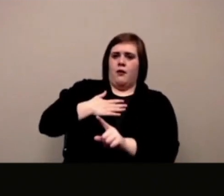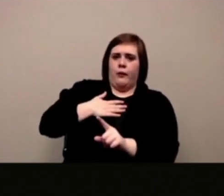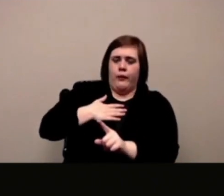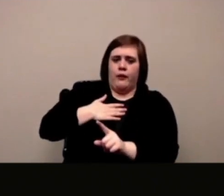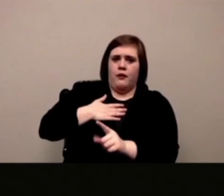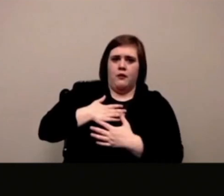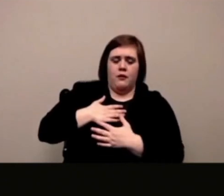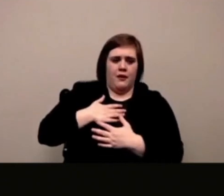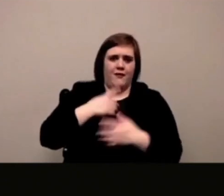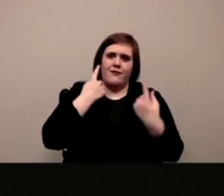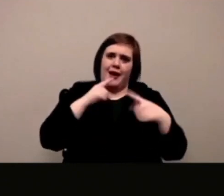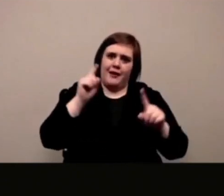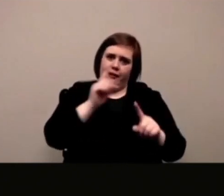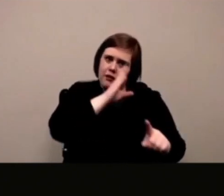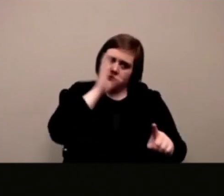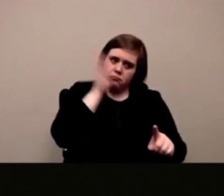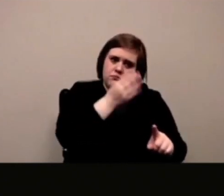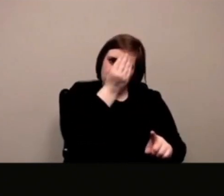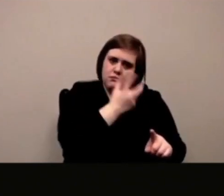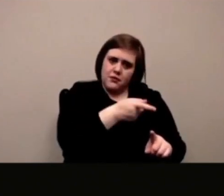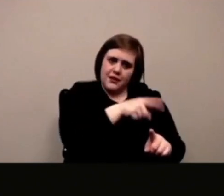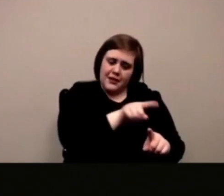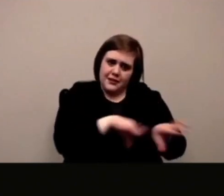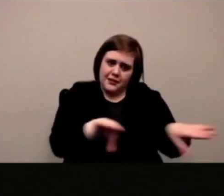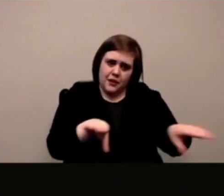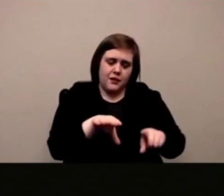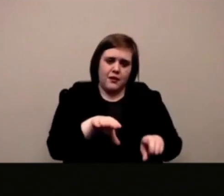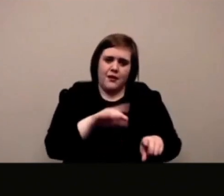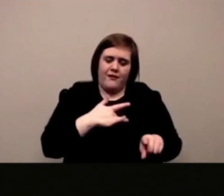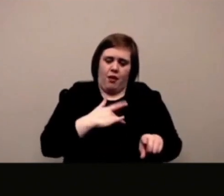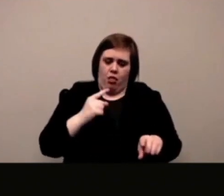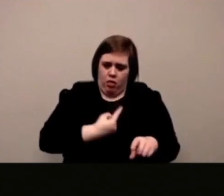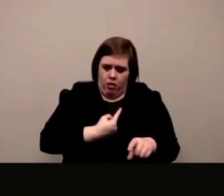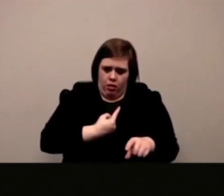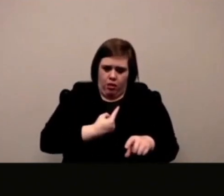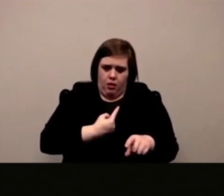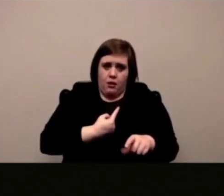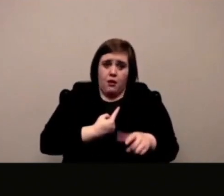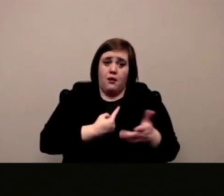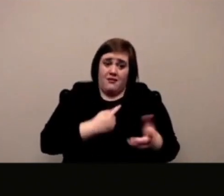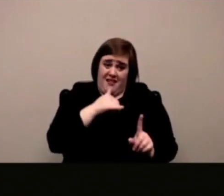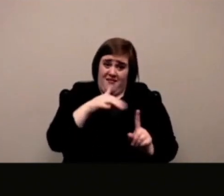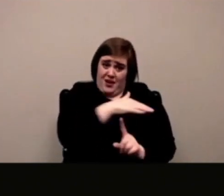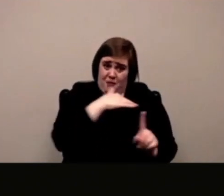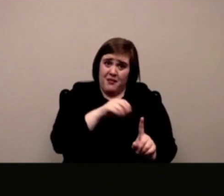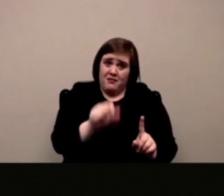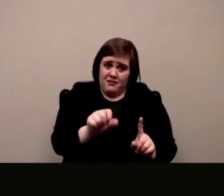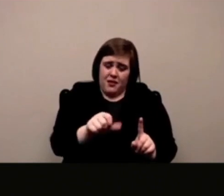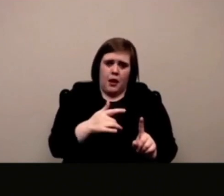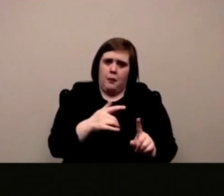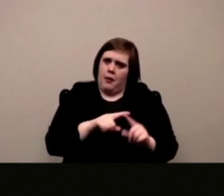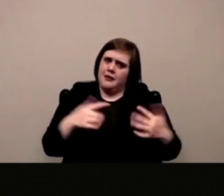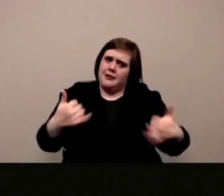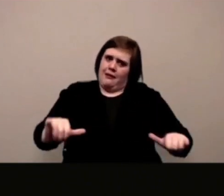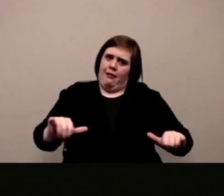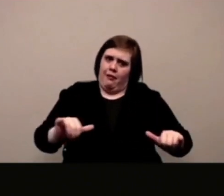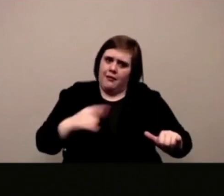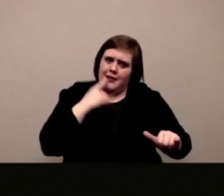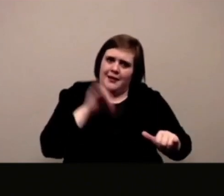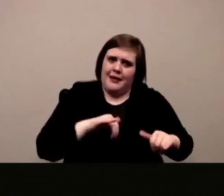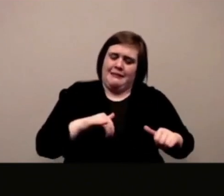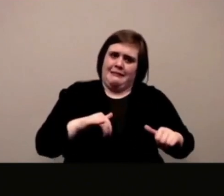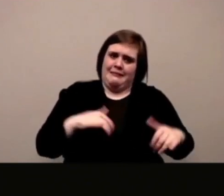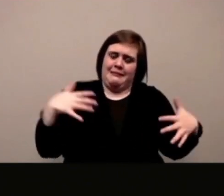to these kids in an environment where they're not the majority culture, however, that scares a lot of folks. And so like my